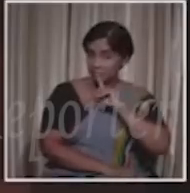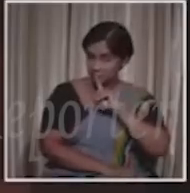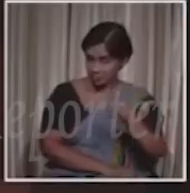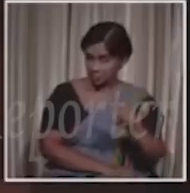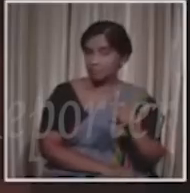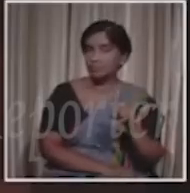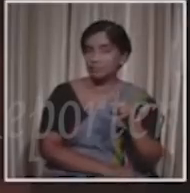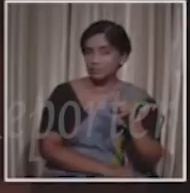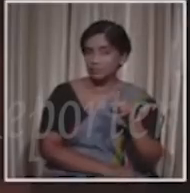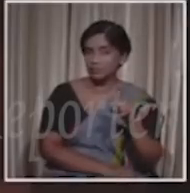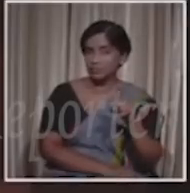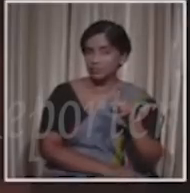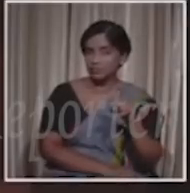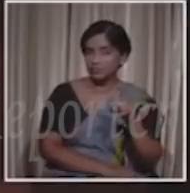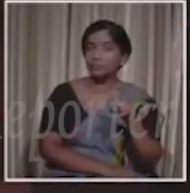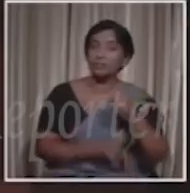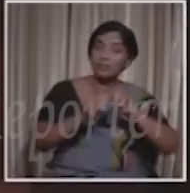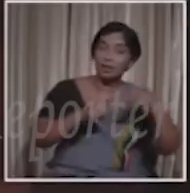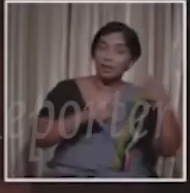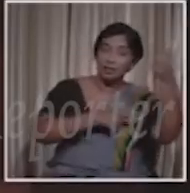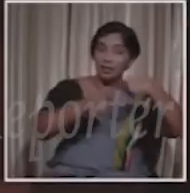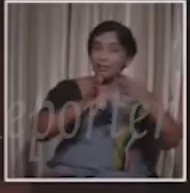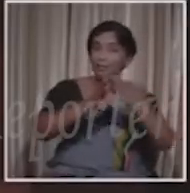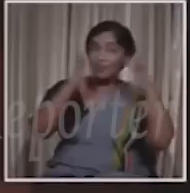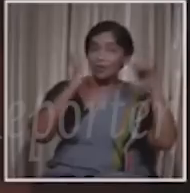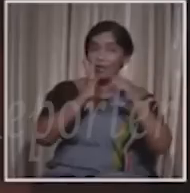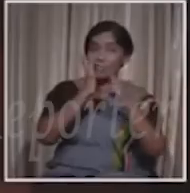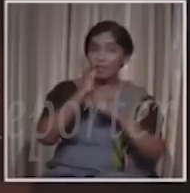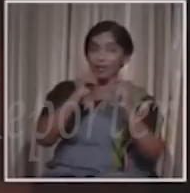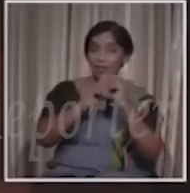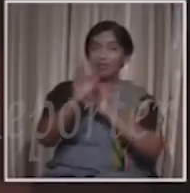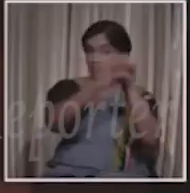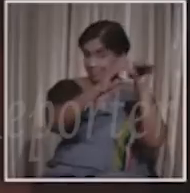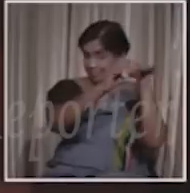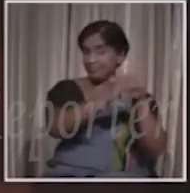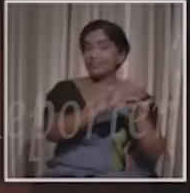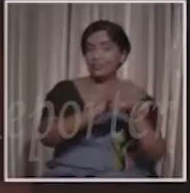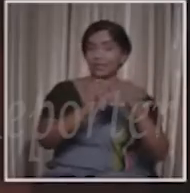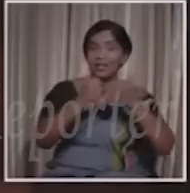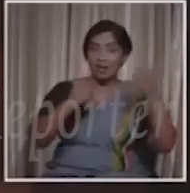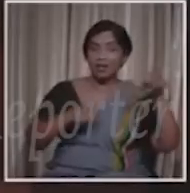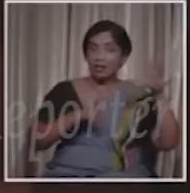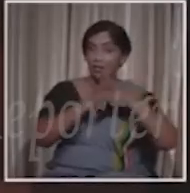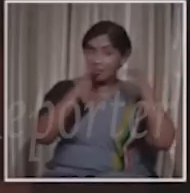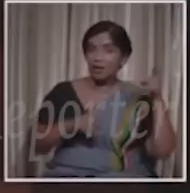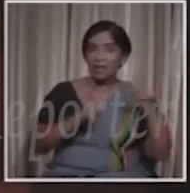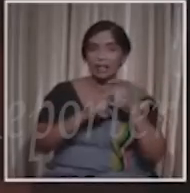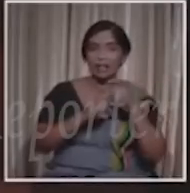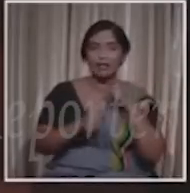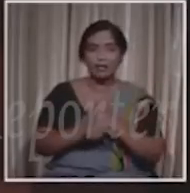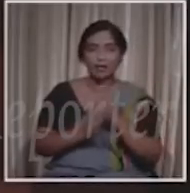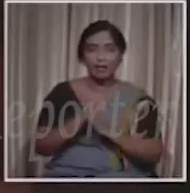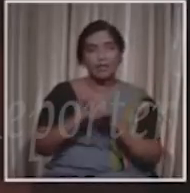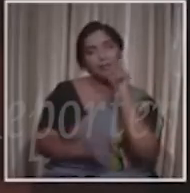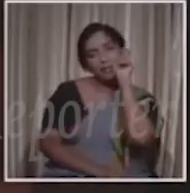who came from the UNP to that side. Honorable Dinesh Gunawardana was staring at him. So you better be careful. He I don't think he was in the UNP, were